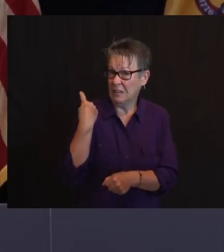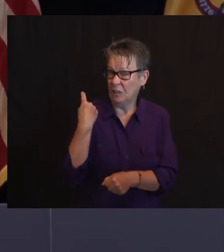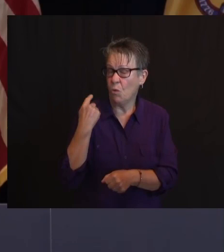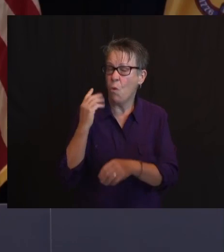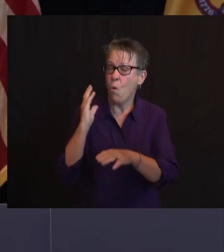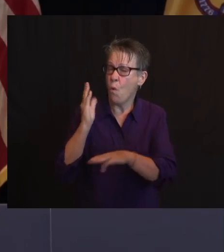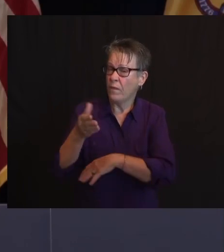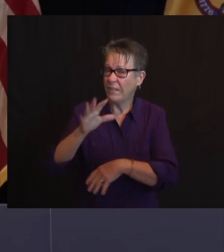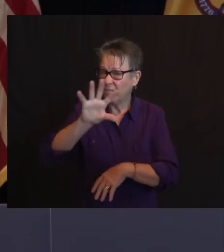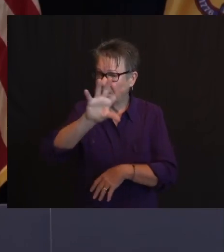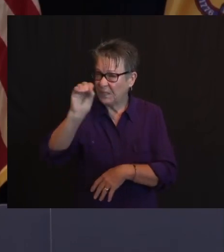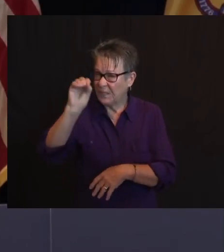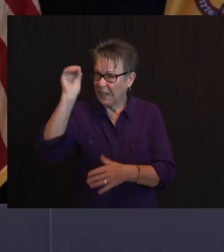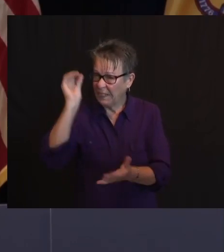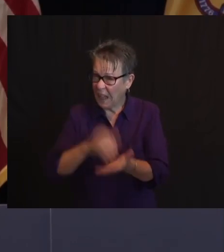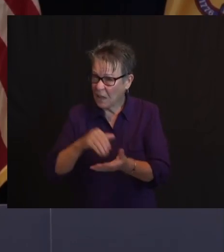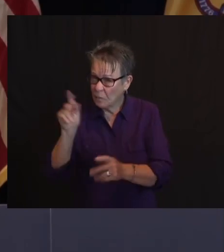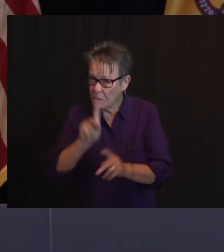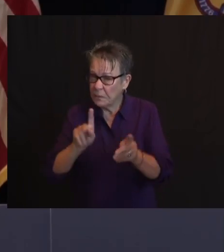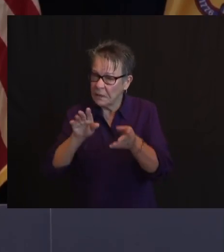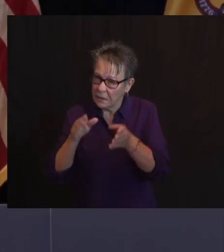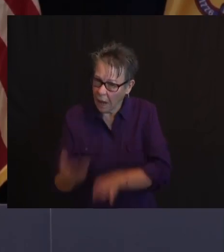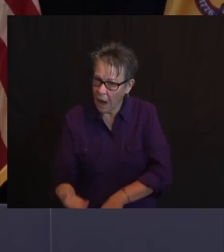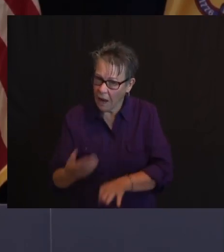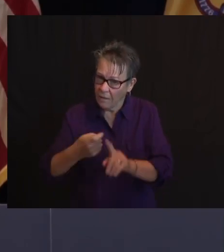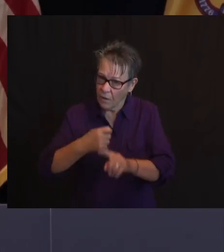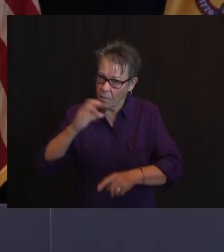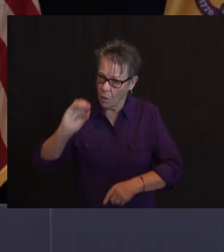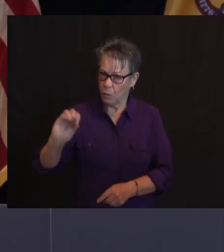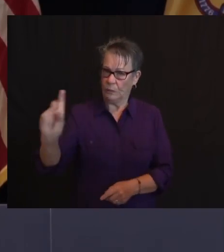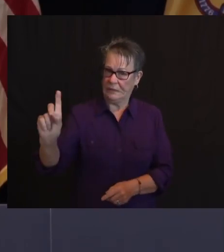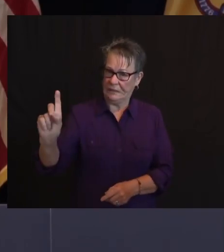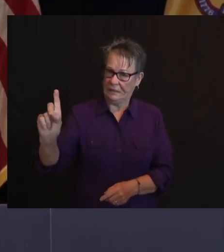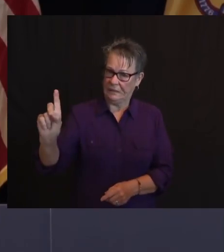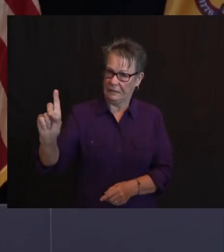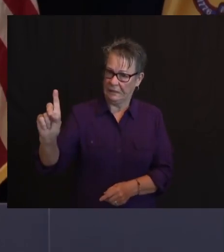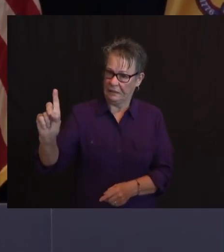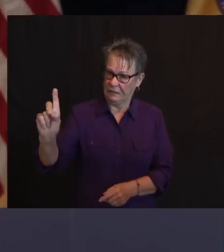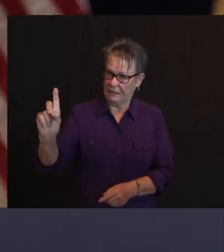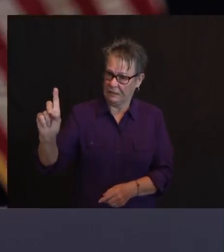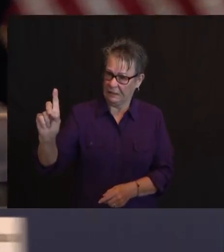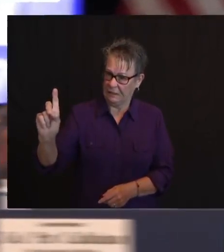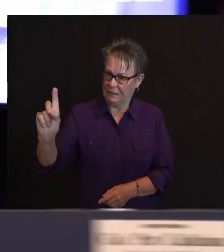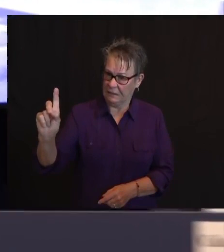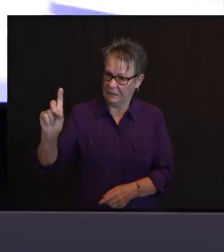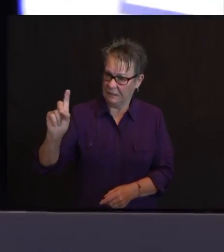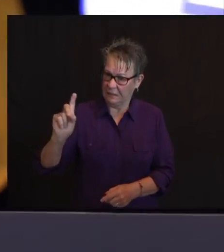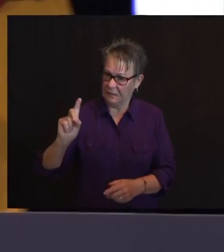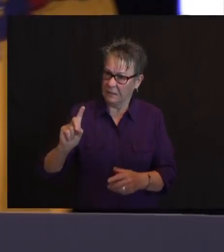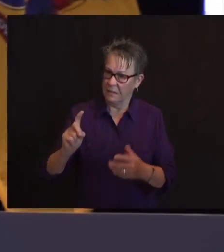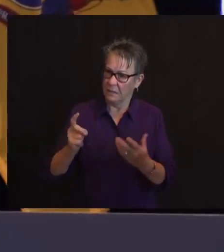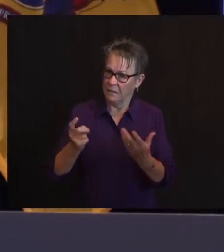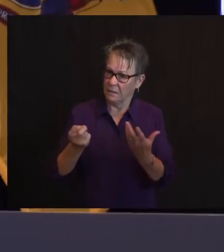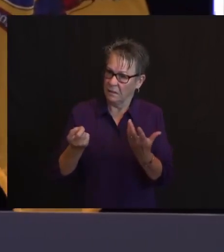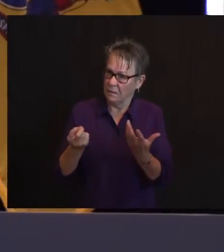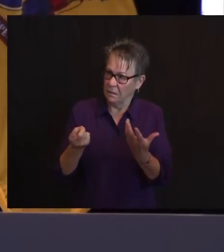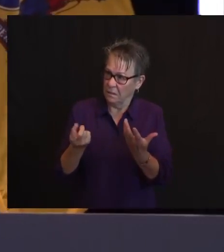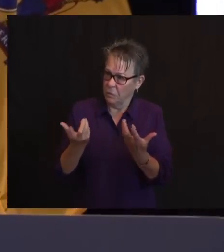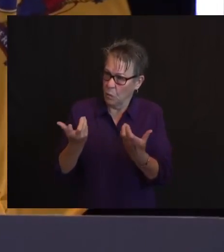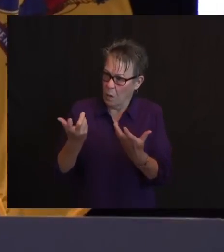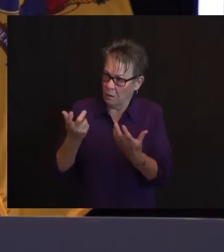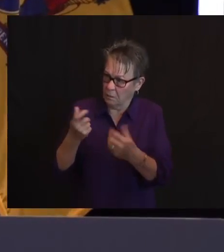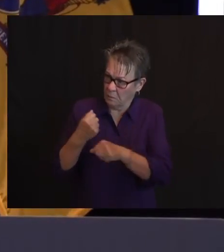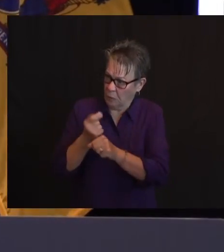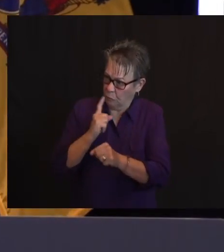into programs that ultimately save their lives in the long run. Thank you, Governor. Pat, presumably, you don't have it at your fingertips perhaps,